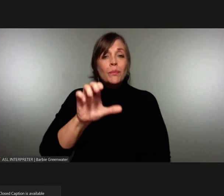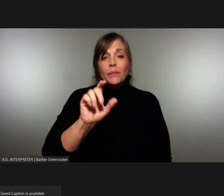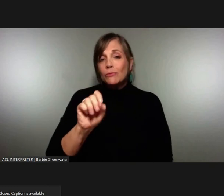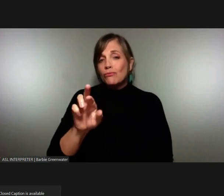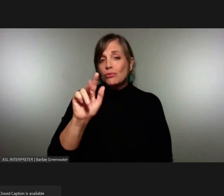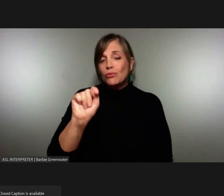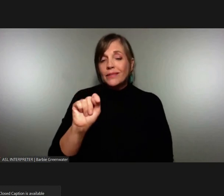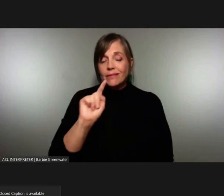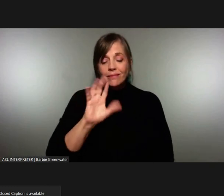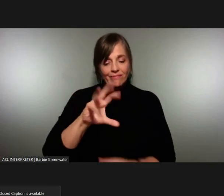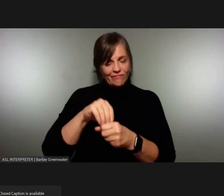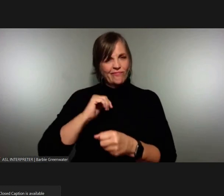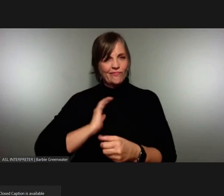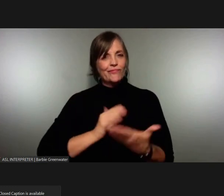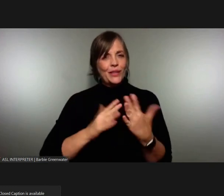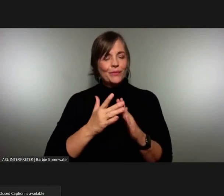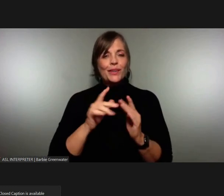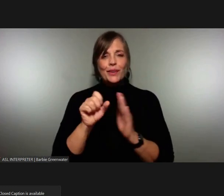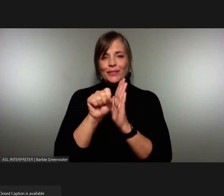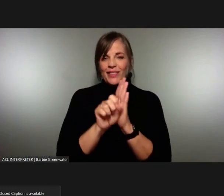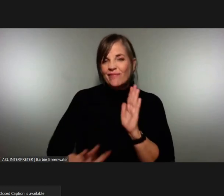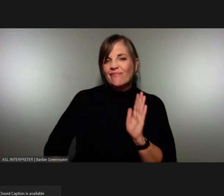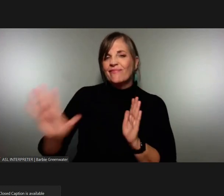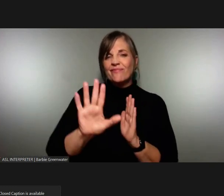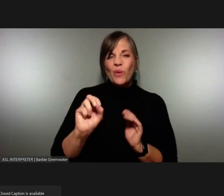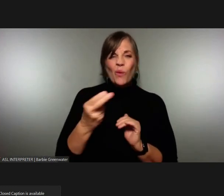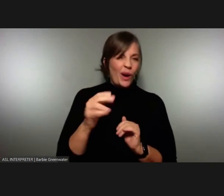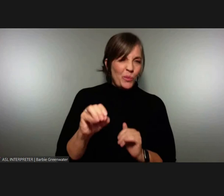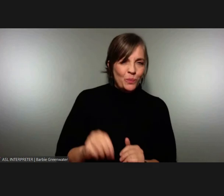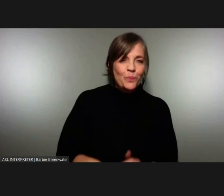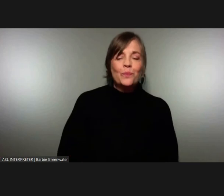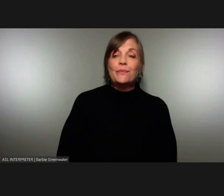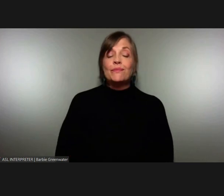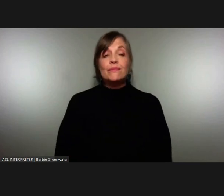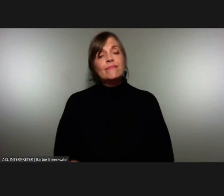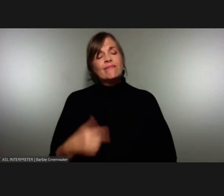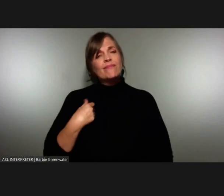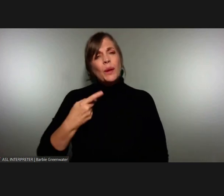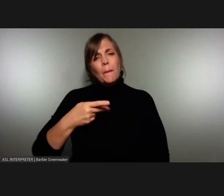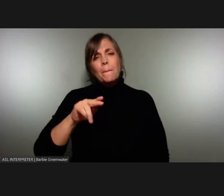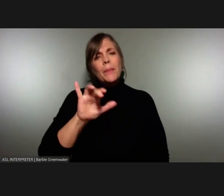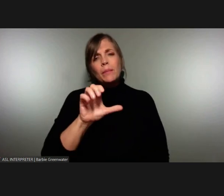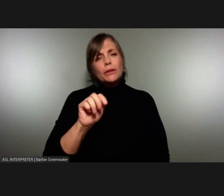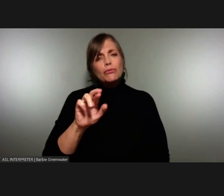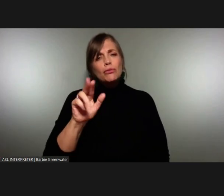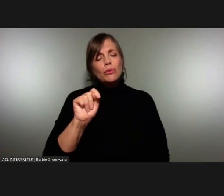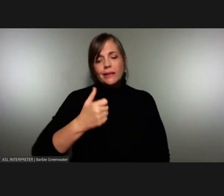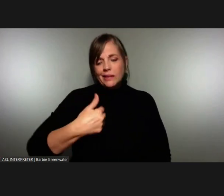state of Ohio. To put this in perspective as to what public transit means to Ohio's